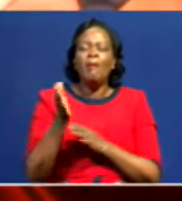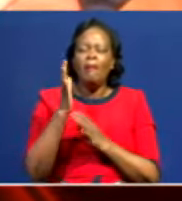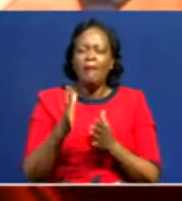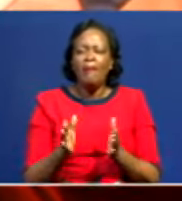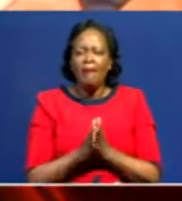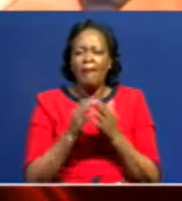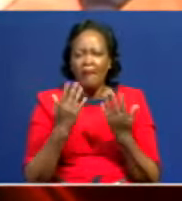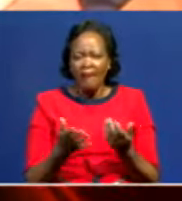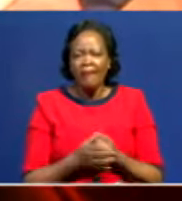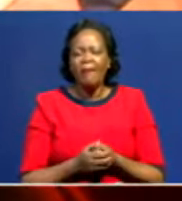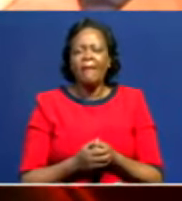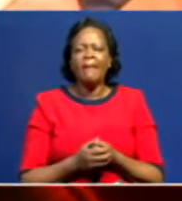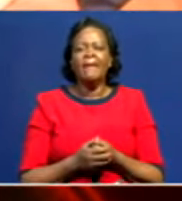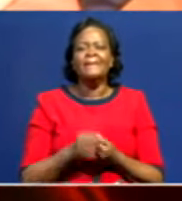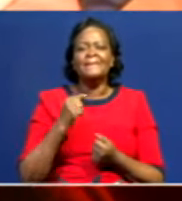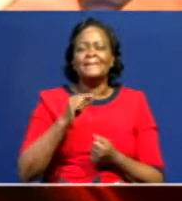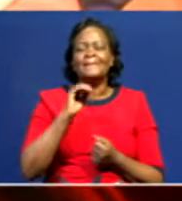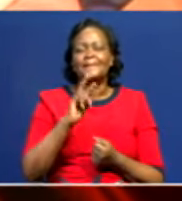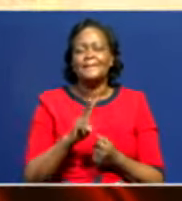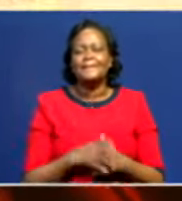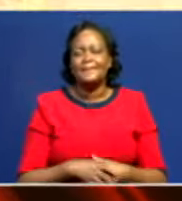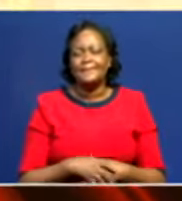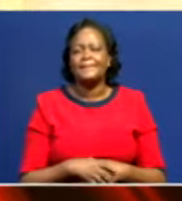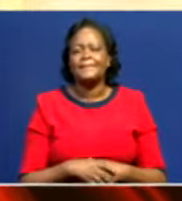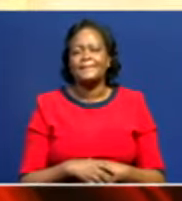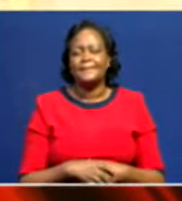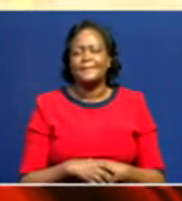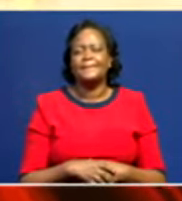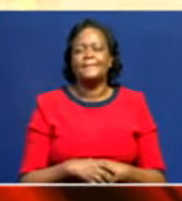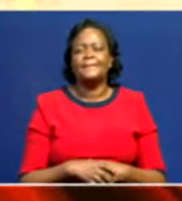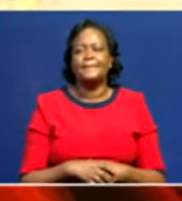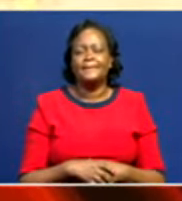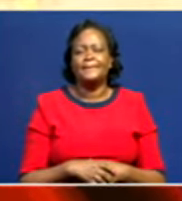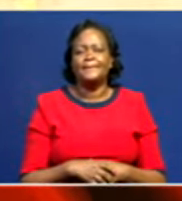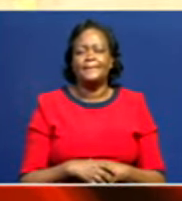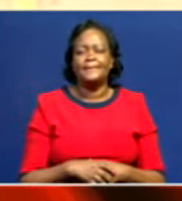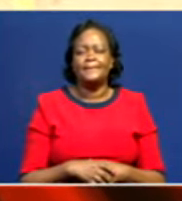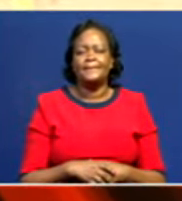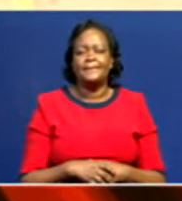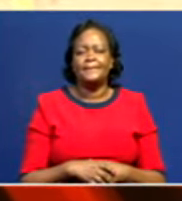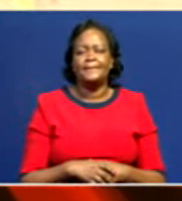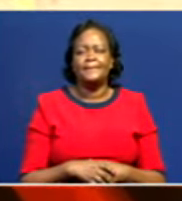helping and a GBV. Serafina Robi for Lunchtime News.